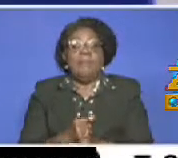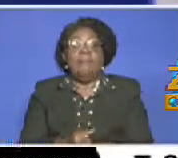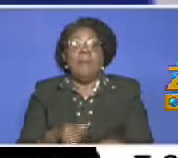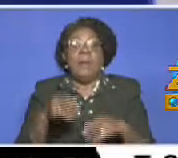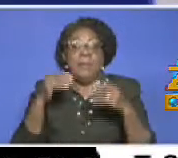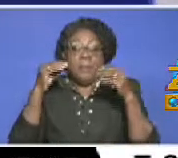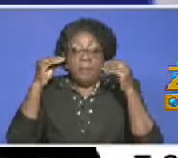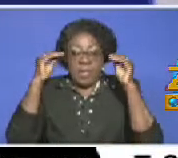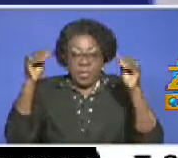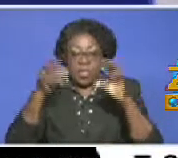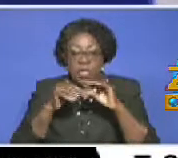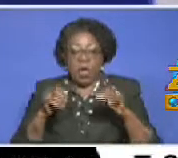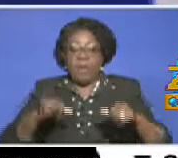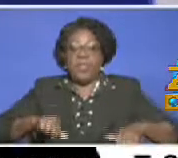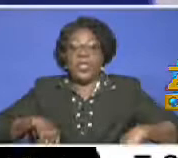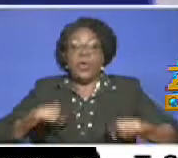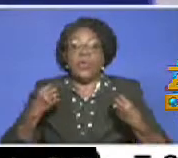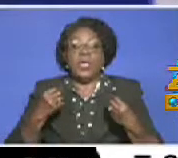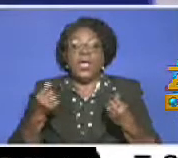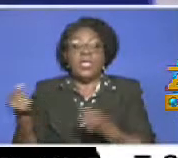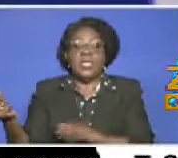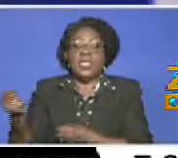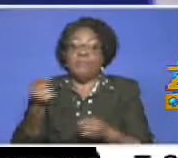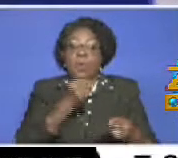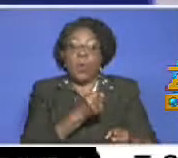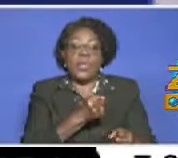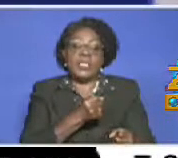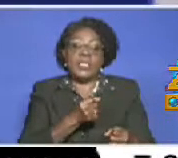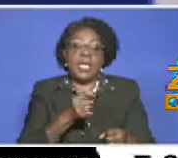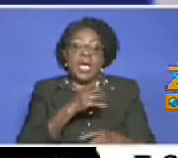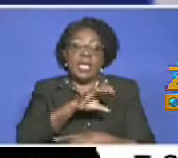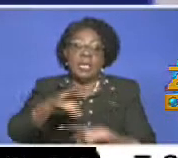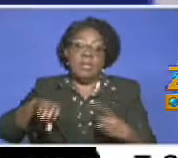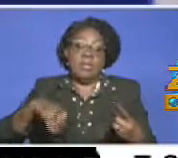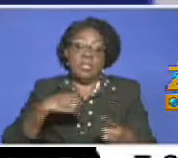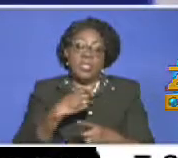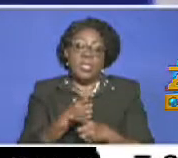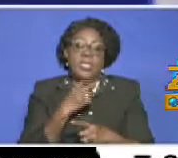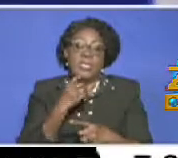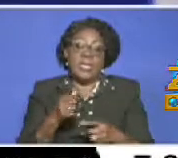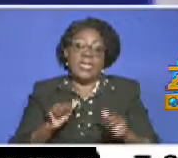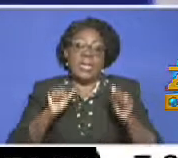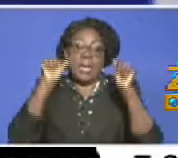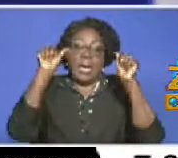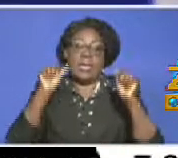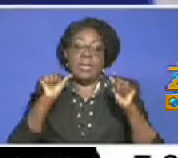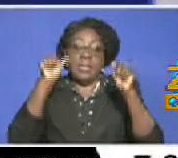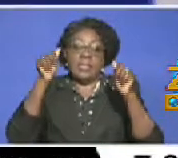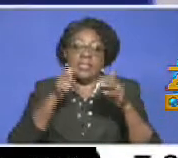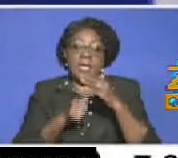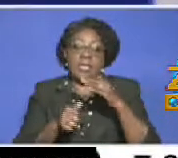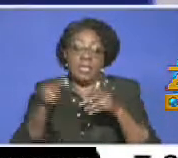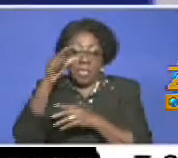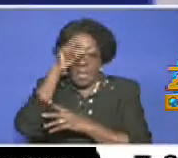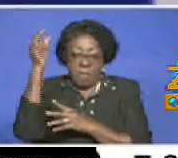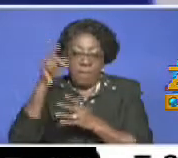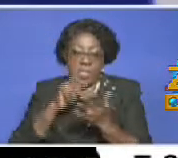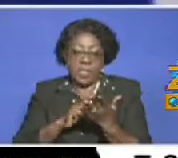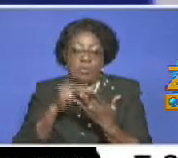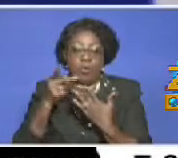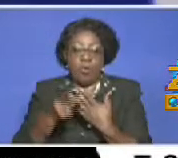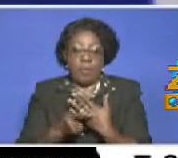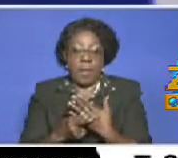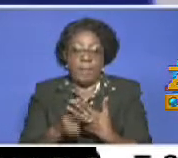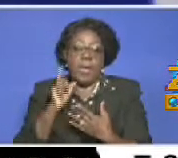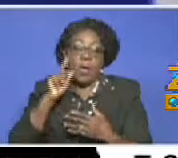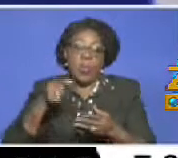Youth, Sports and Culture confirmed that athletes under the government's program will continue to receive funding through the 2021 season